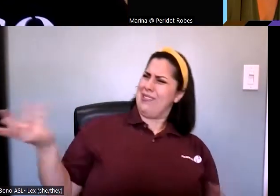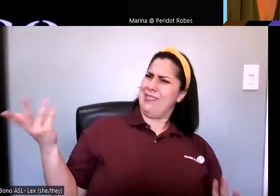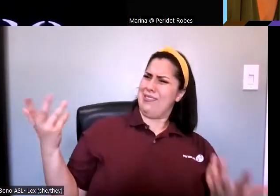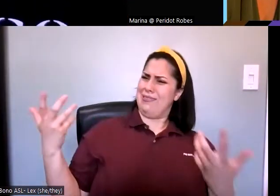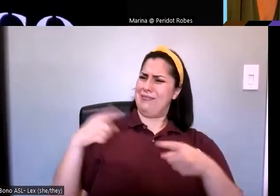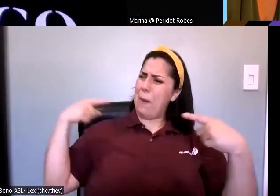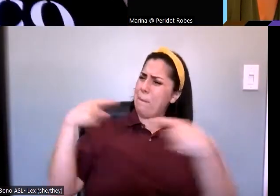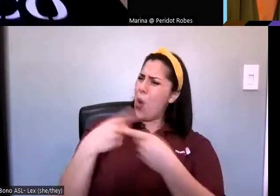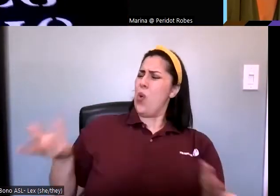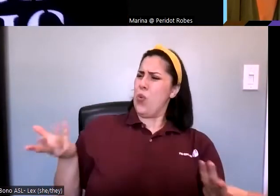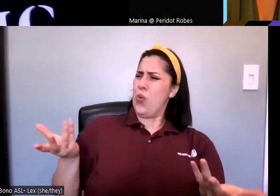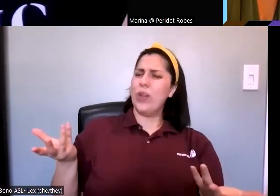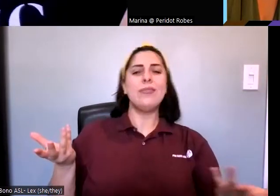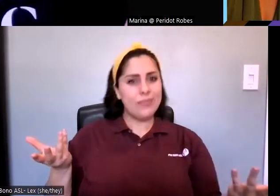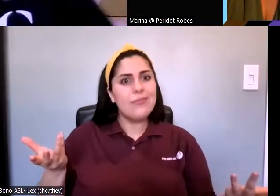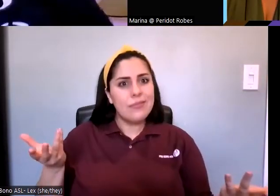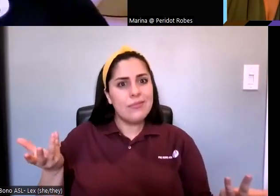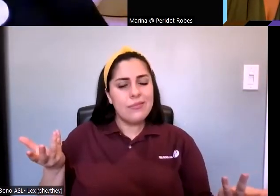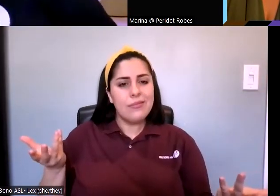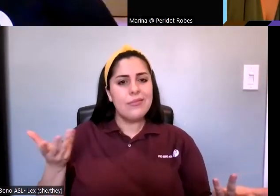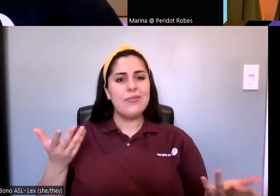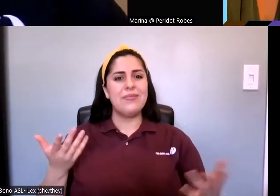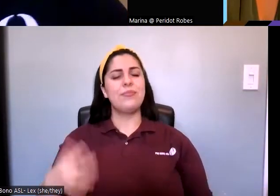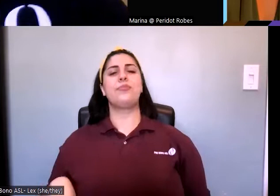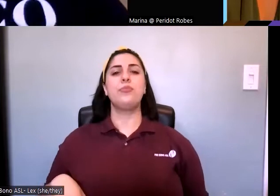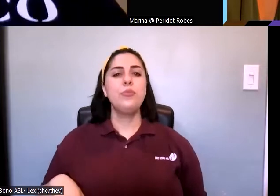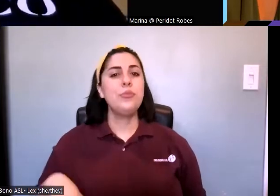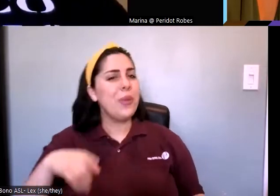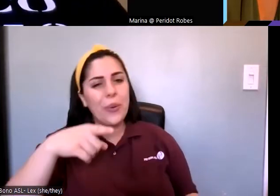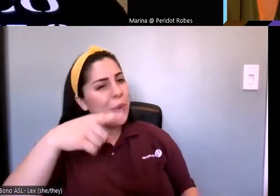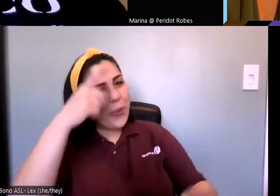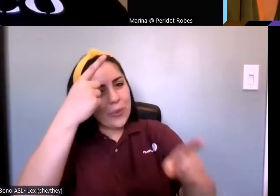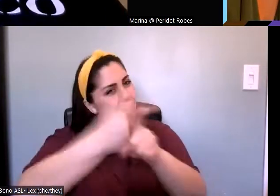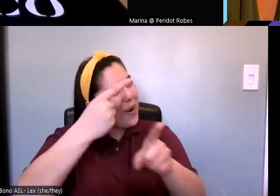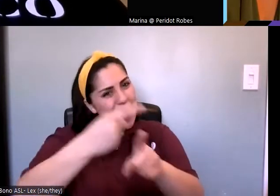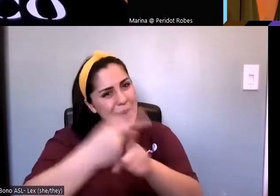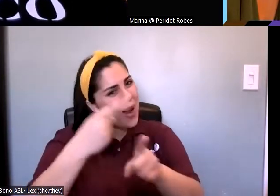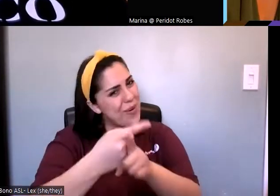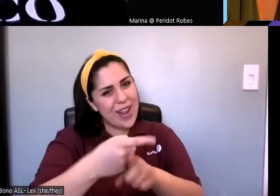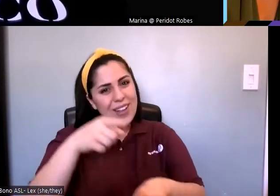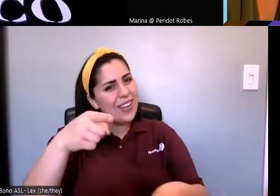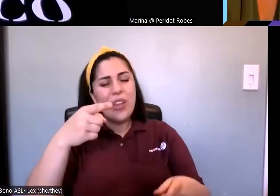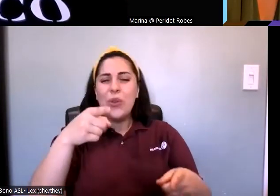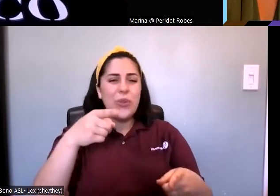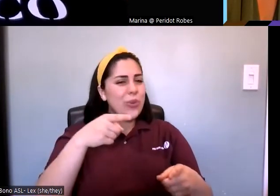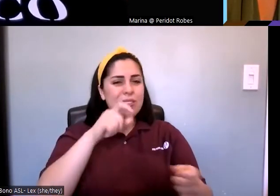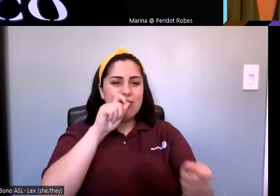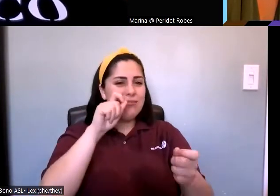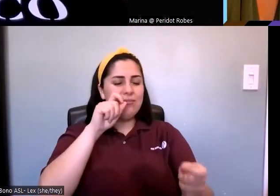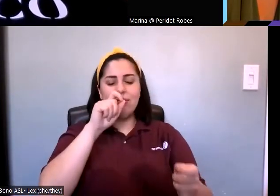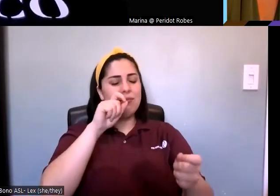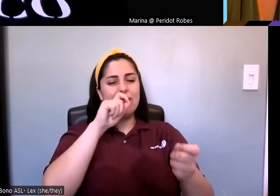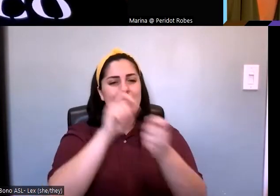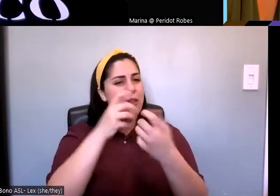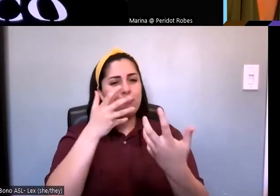lot of sense. Right. You break it down just about every single kind of bigotry, and the basis of